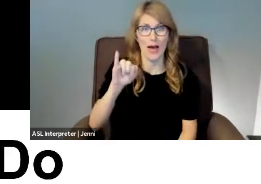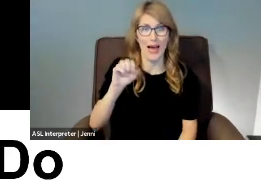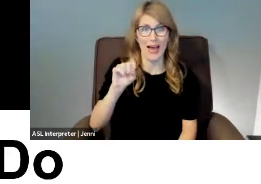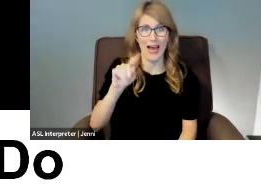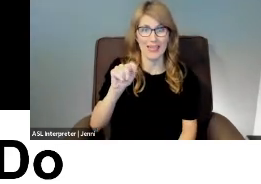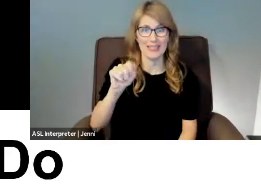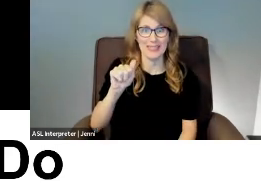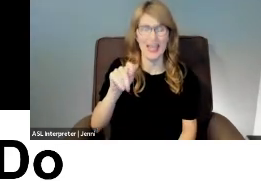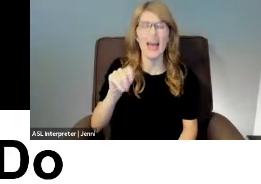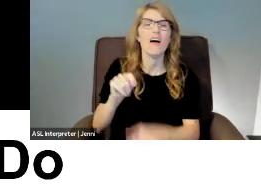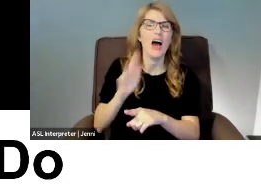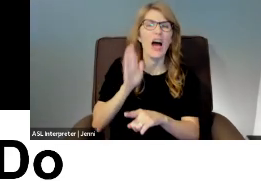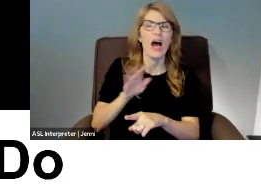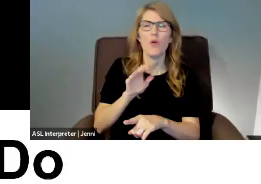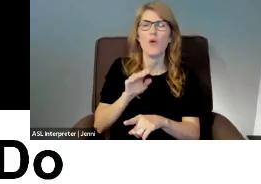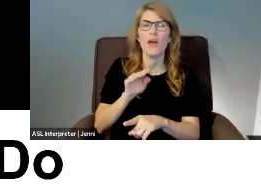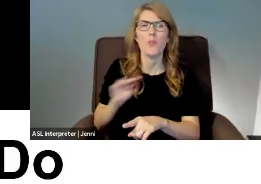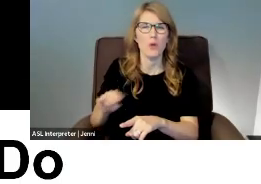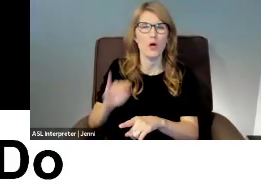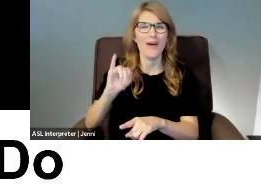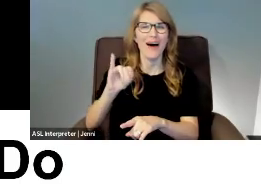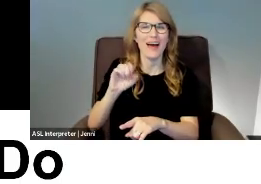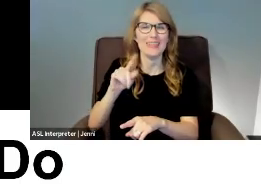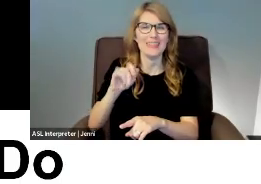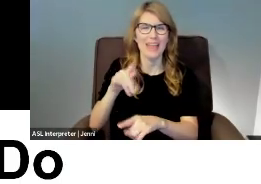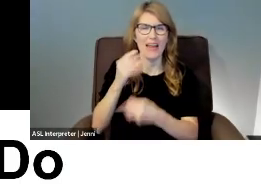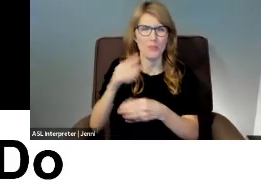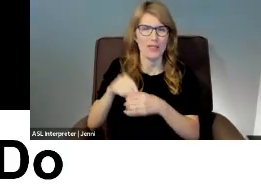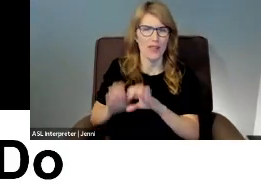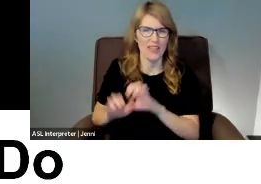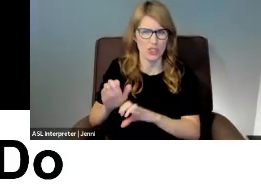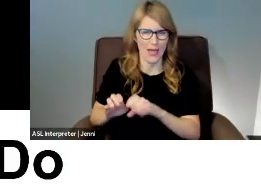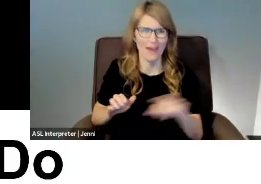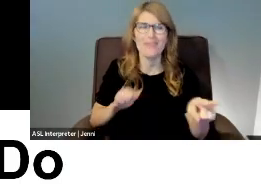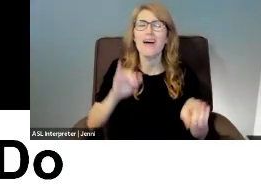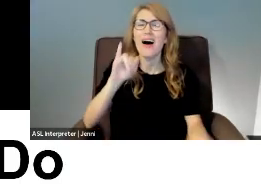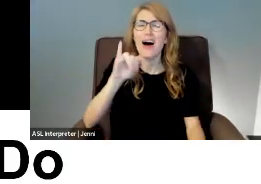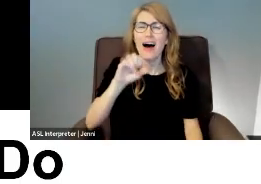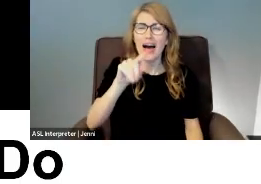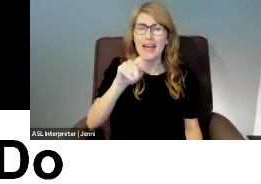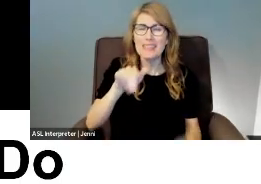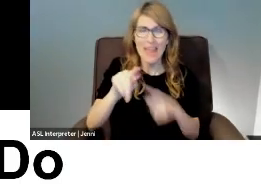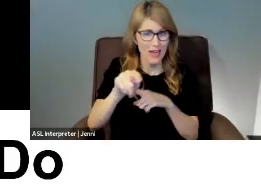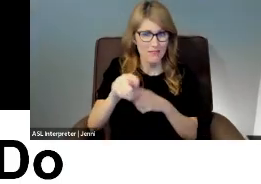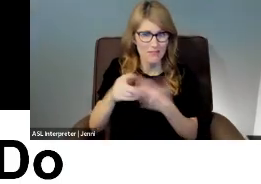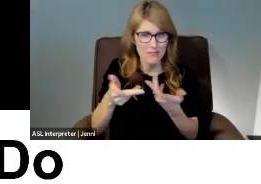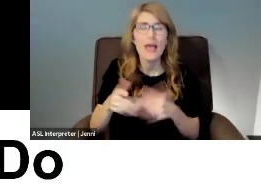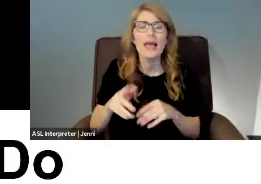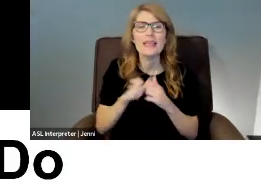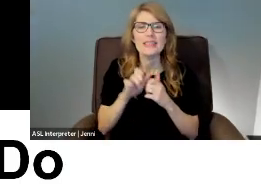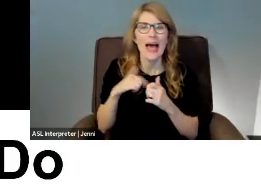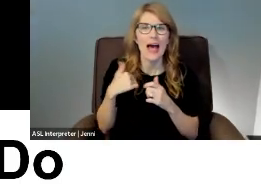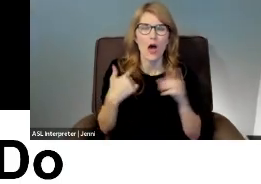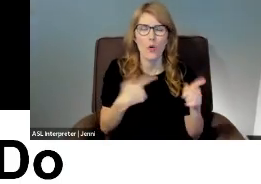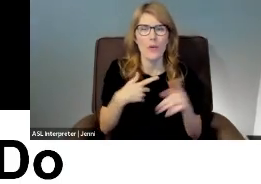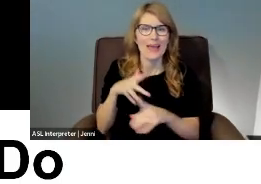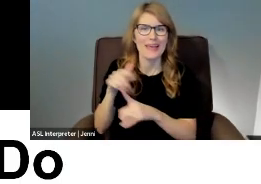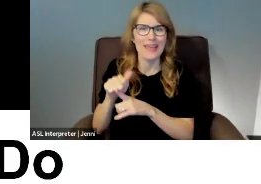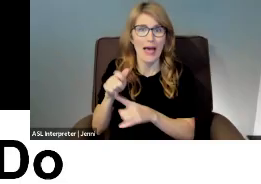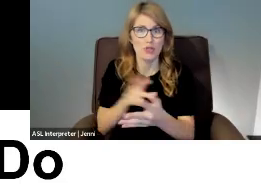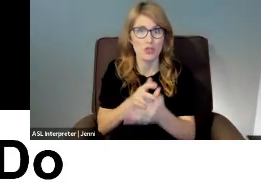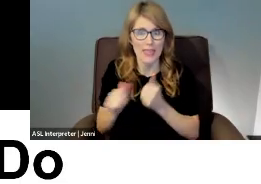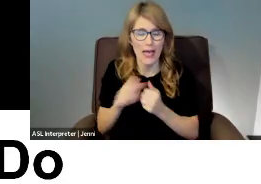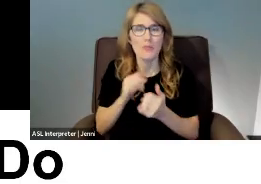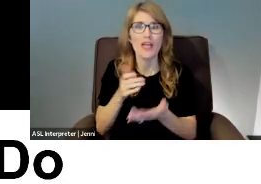information in the chat. And ISTAT is a way of capturing damages and helping to bring resources to your